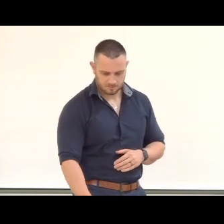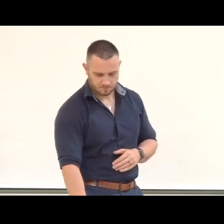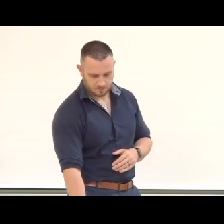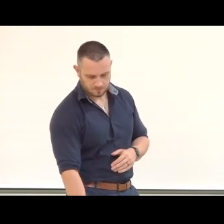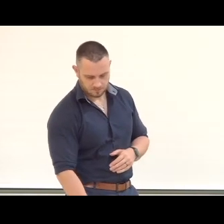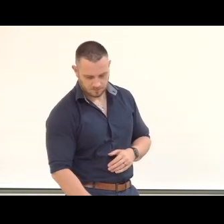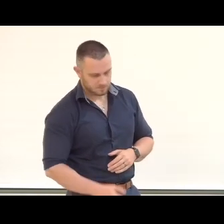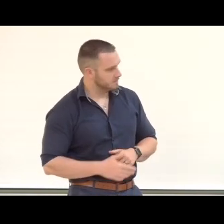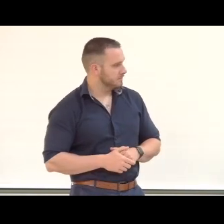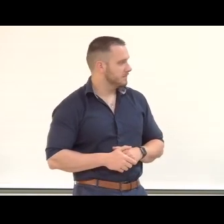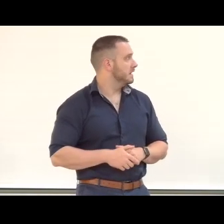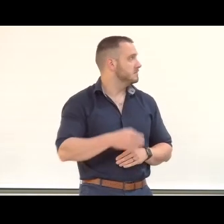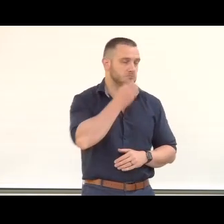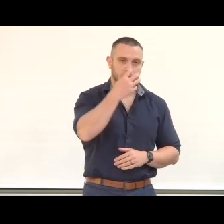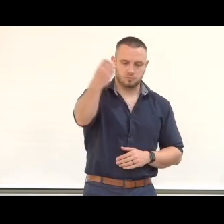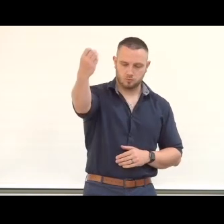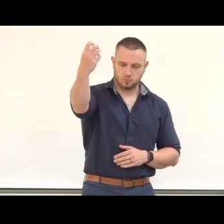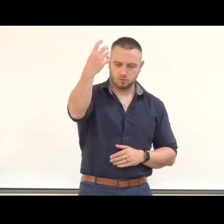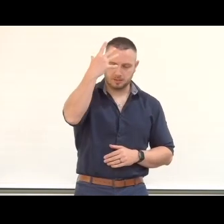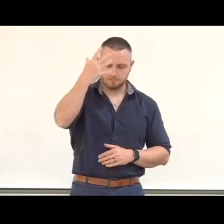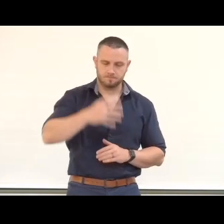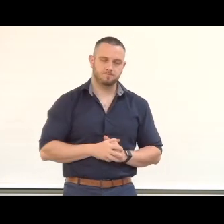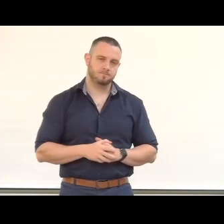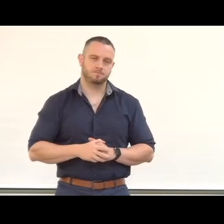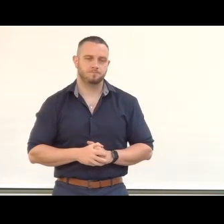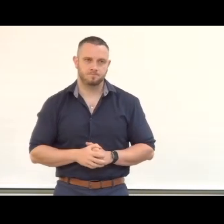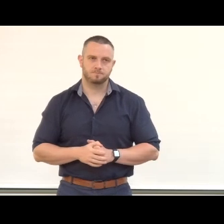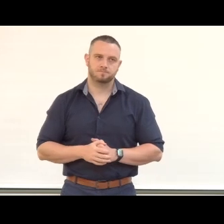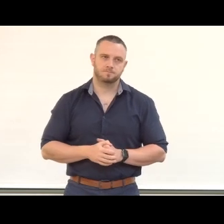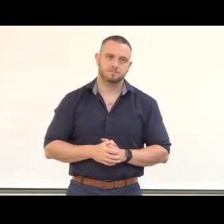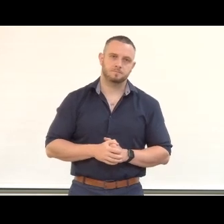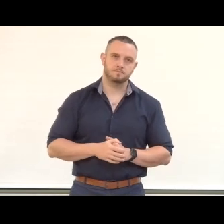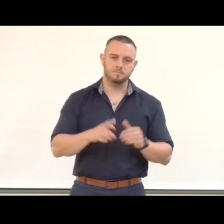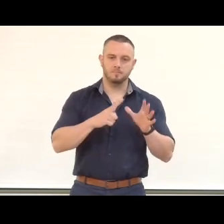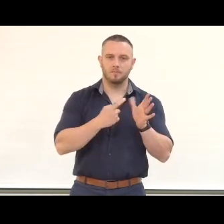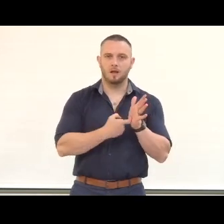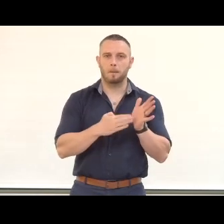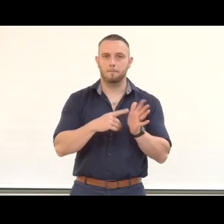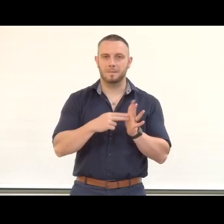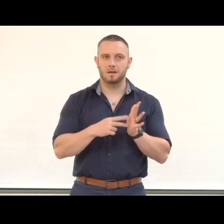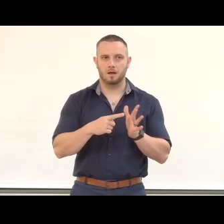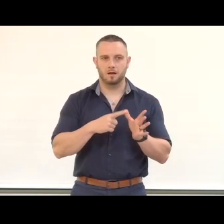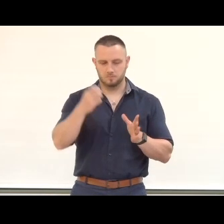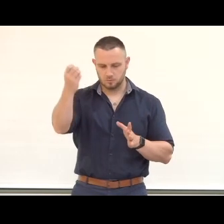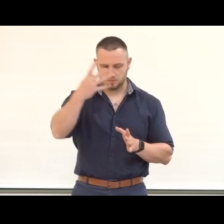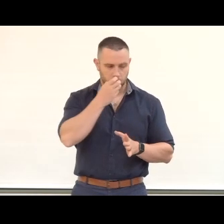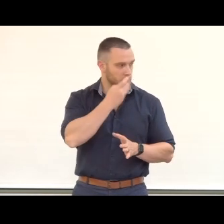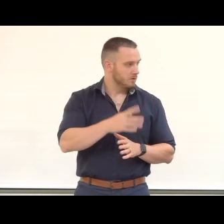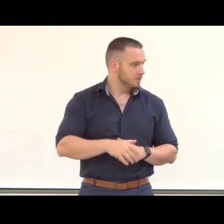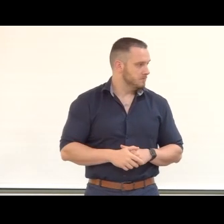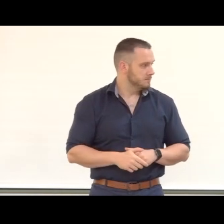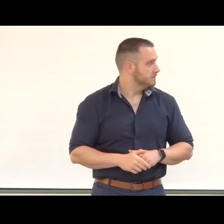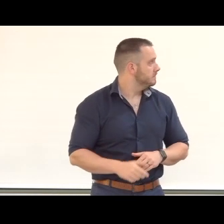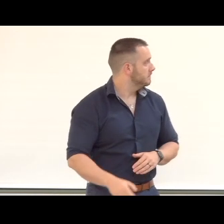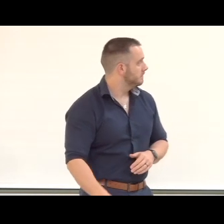All right, and that's a sunset. Yeah, and yeah, exactly, the sunset over the area where we were. All right. And with this,